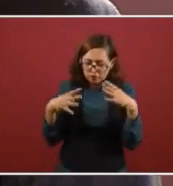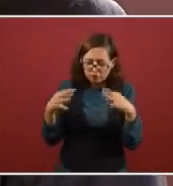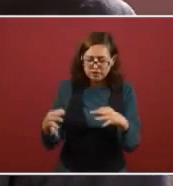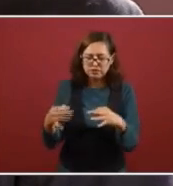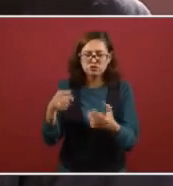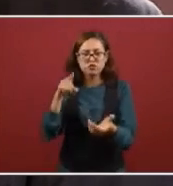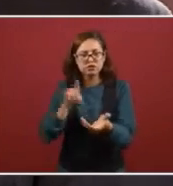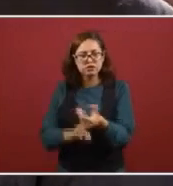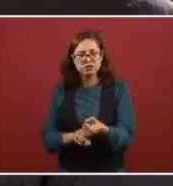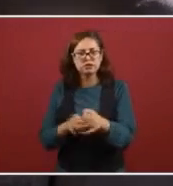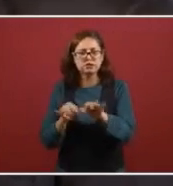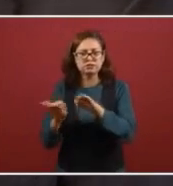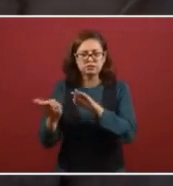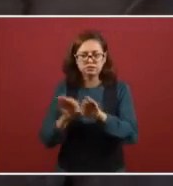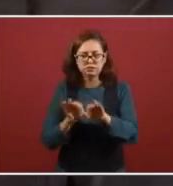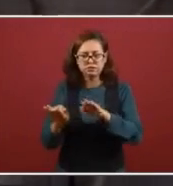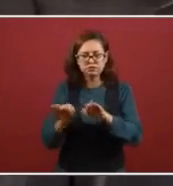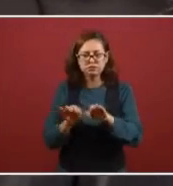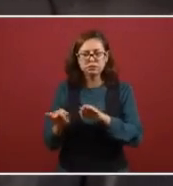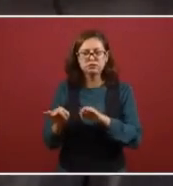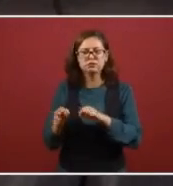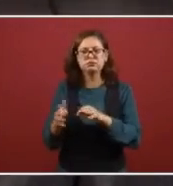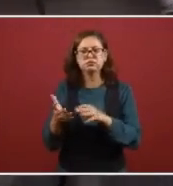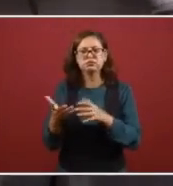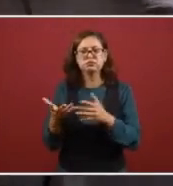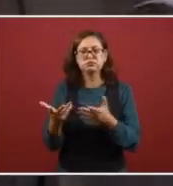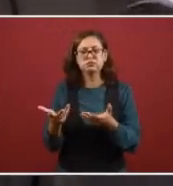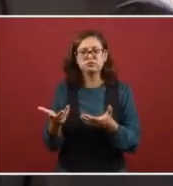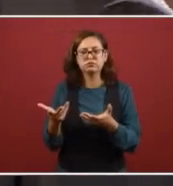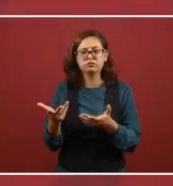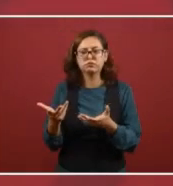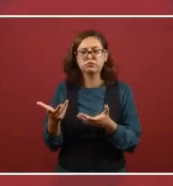and those that participate in foundations,